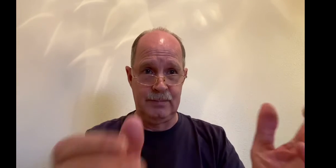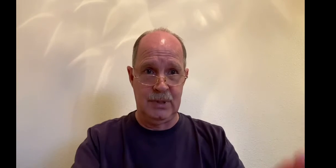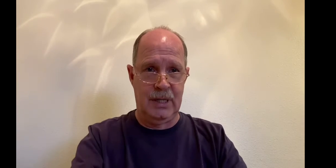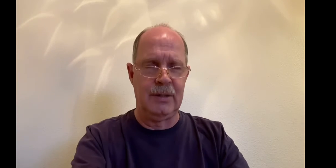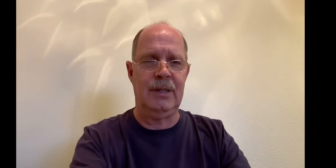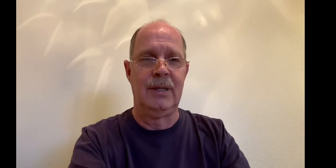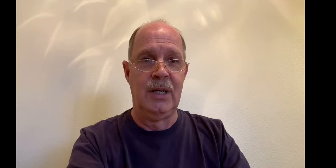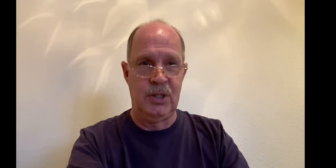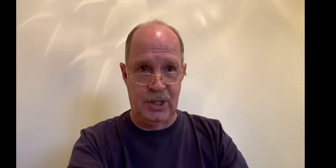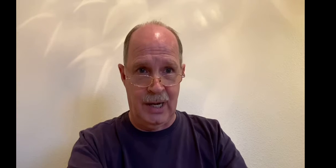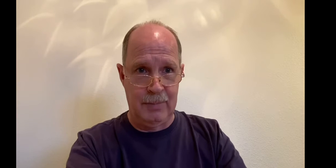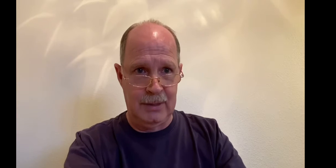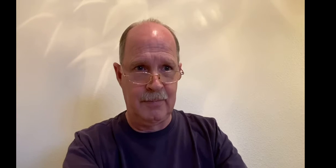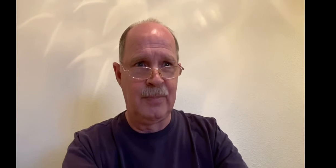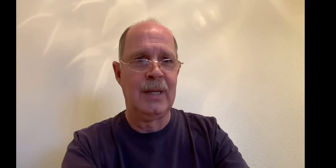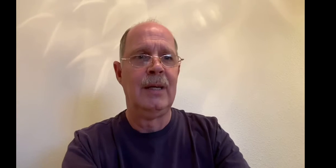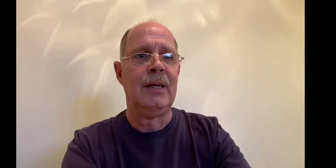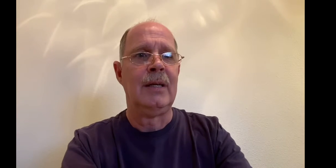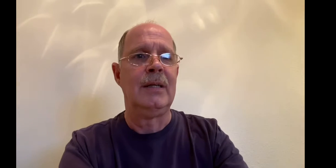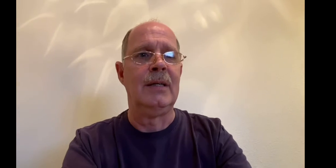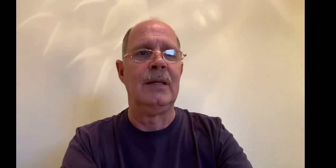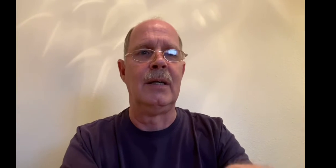Yeah, not timing.